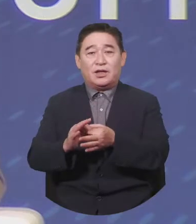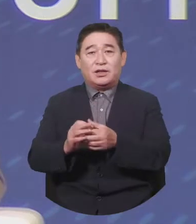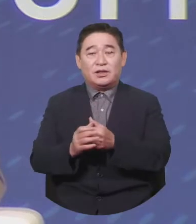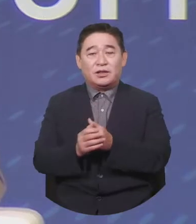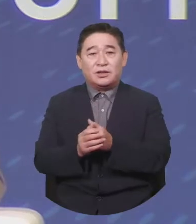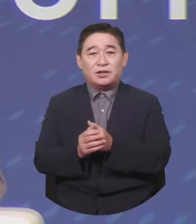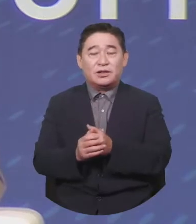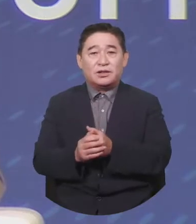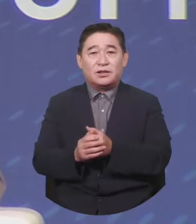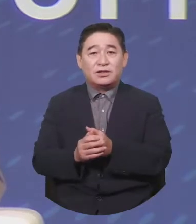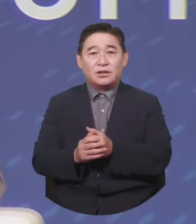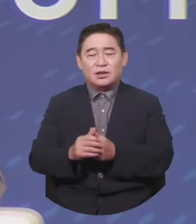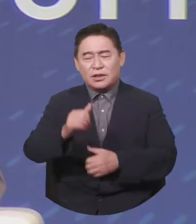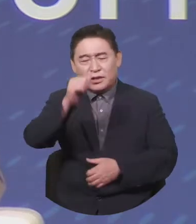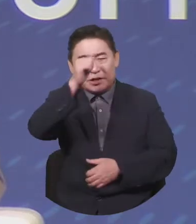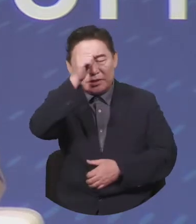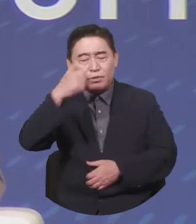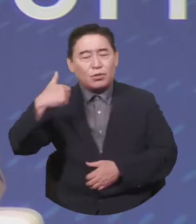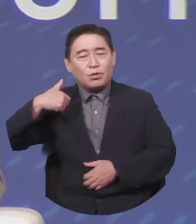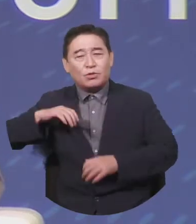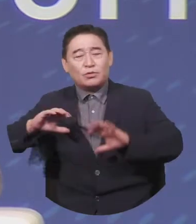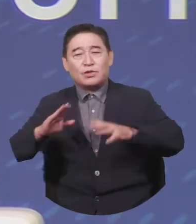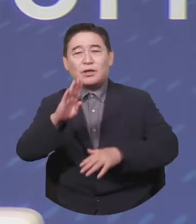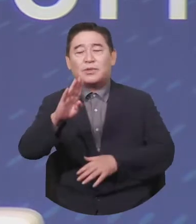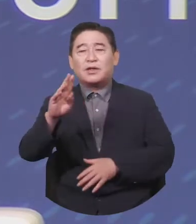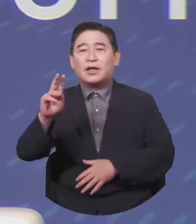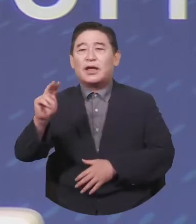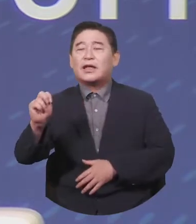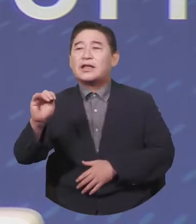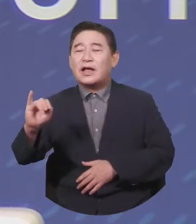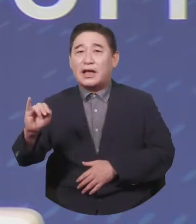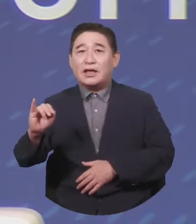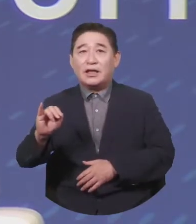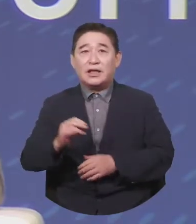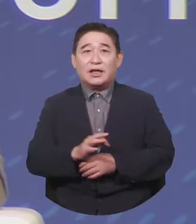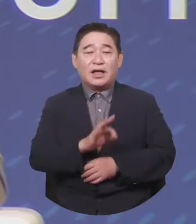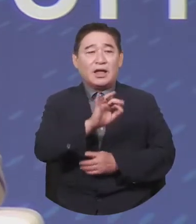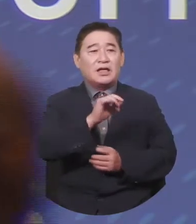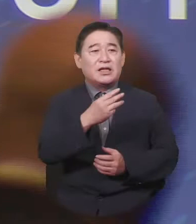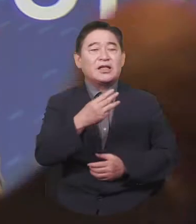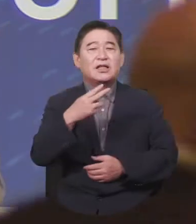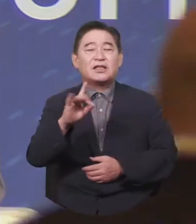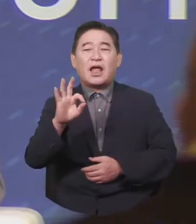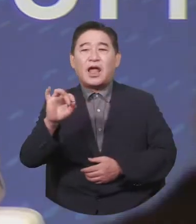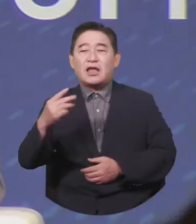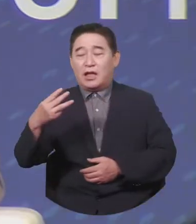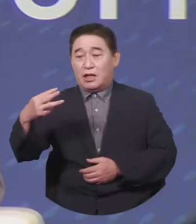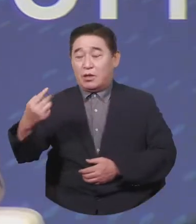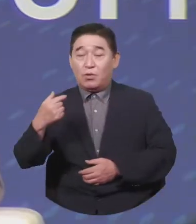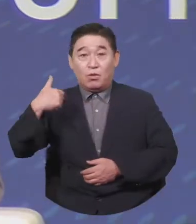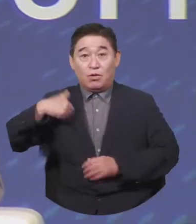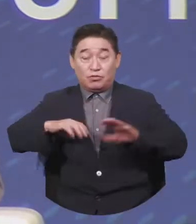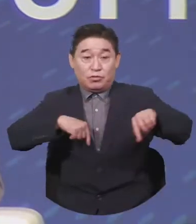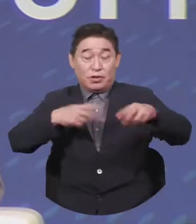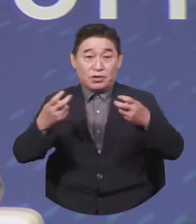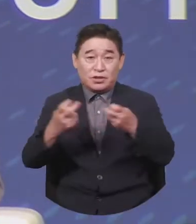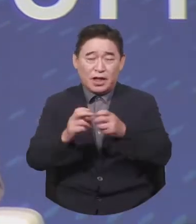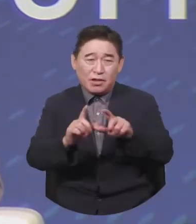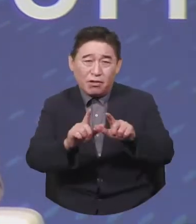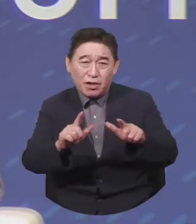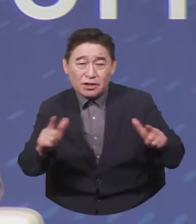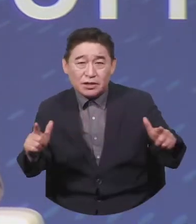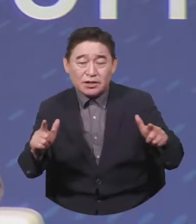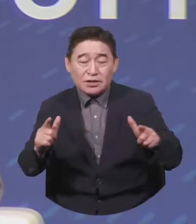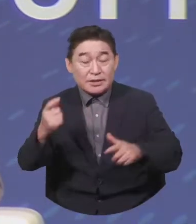BRI, Belt and Road Initiative. So the many things, the many factors we have to consider to talk about what could